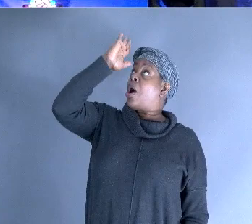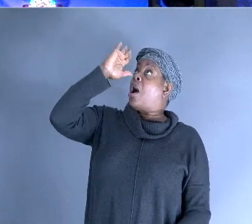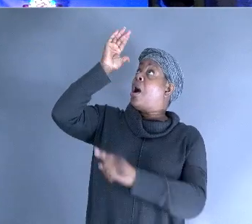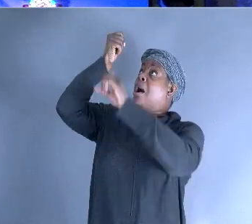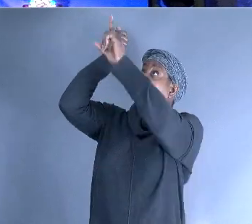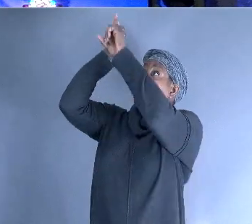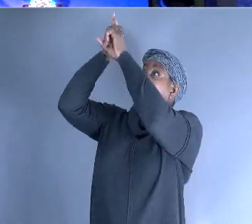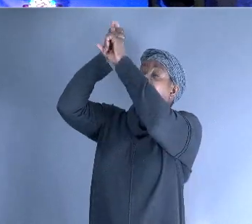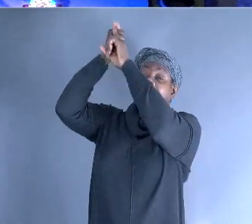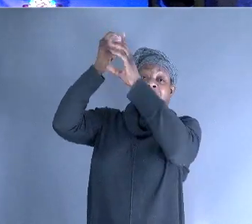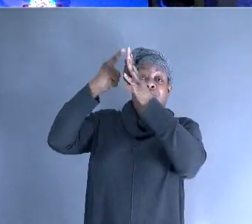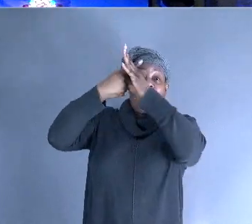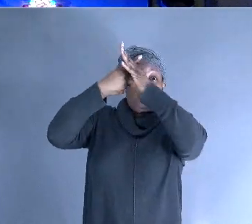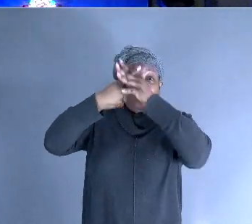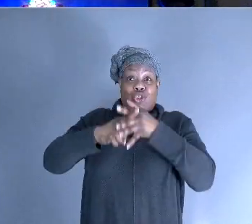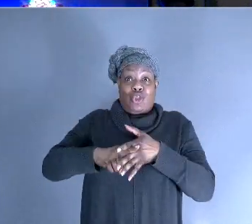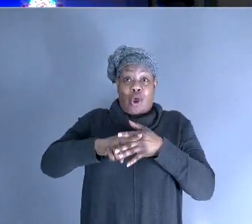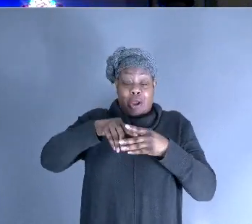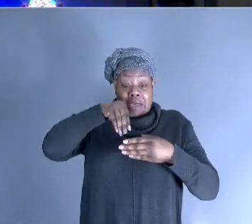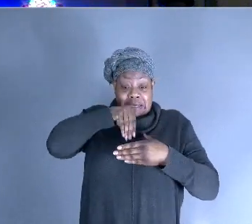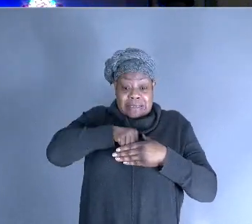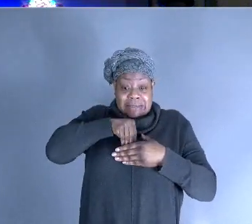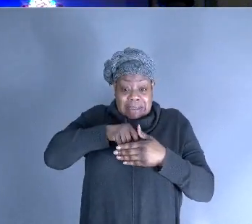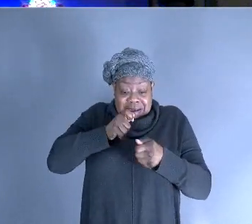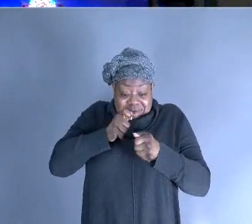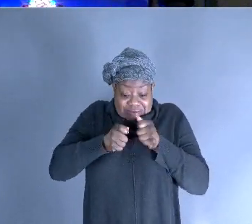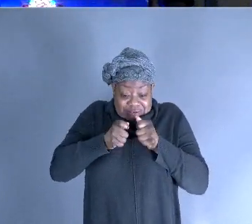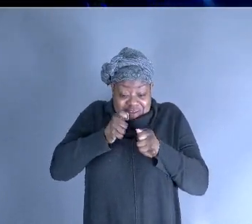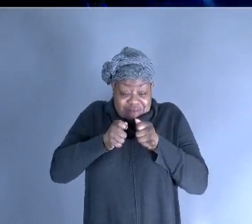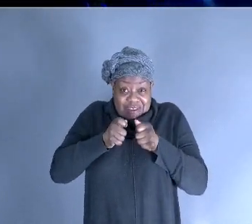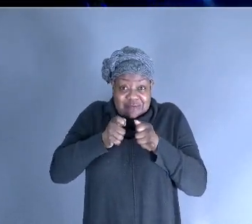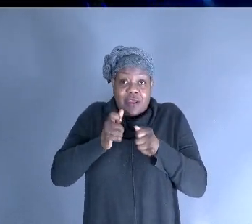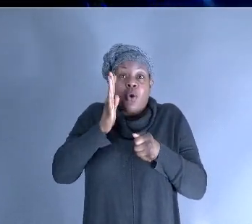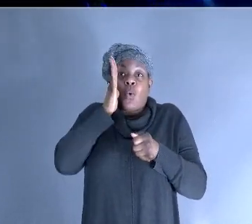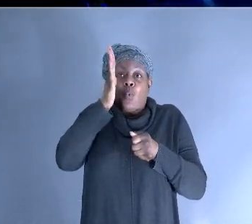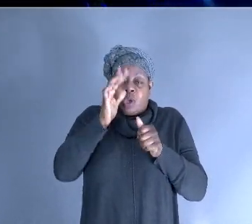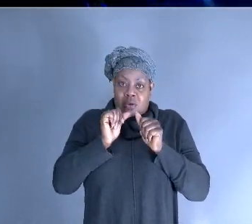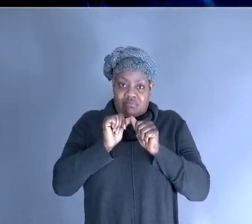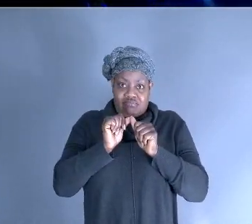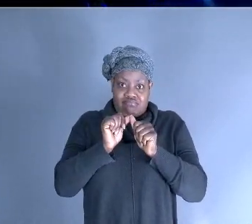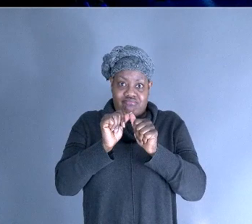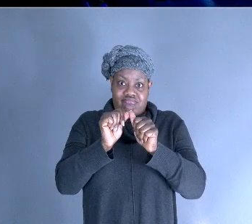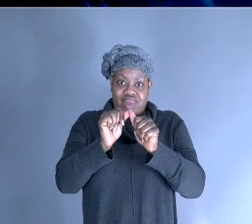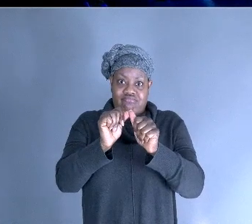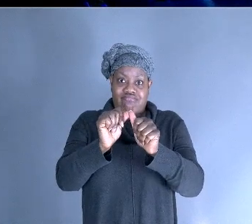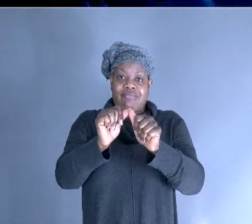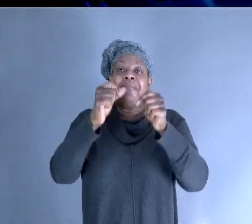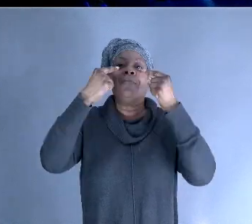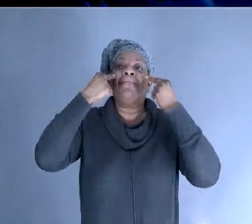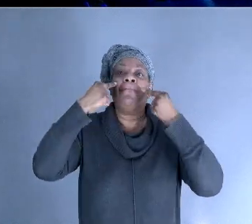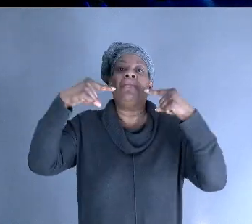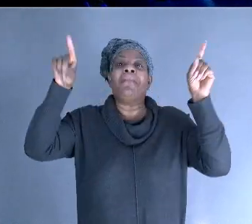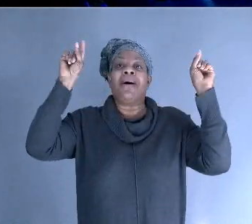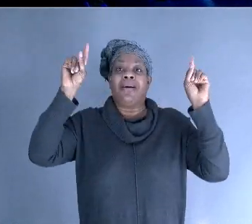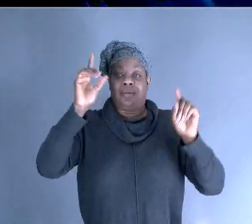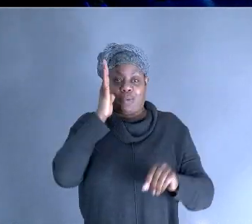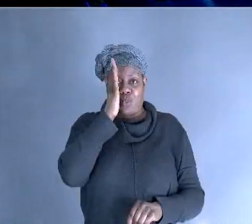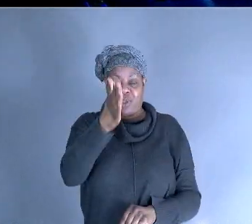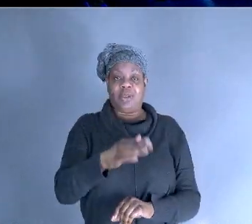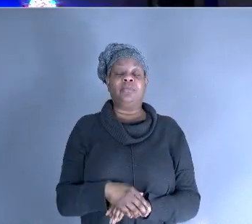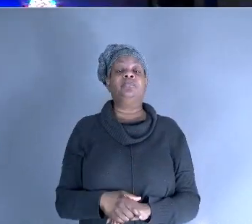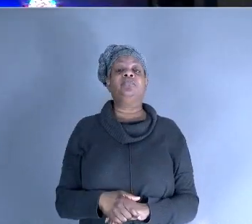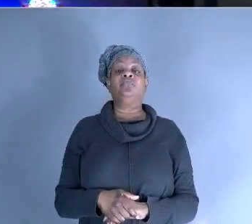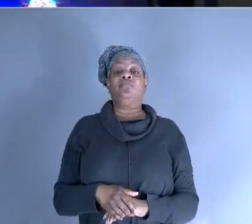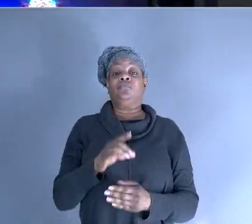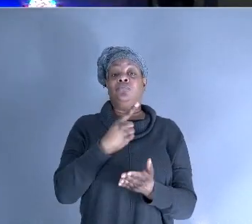work in you, in me, will carry it on to completion. Last